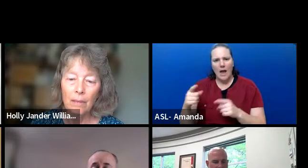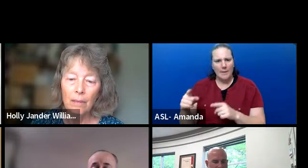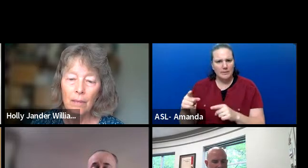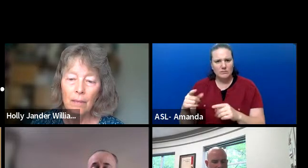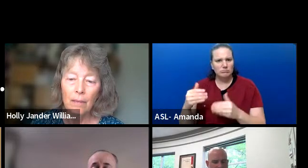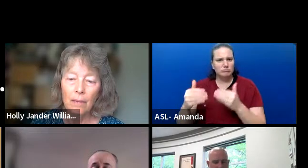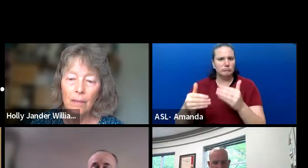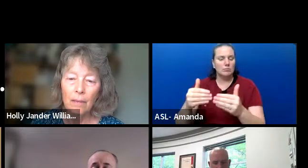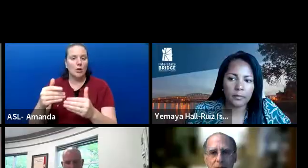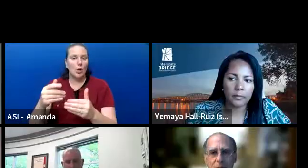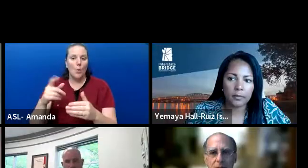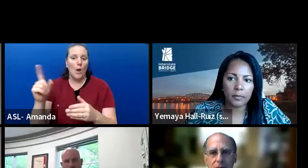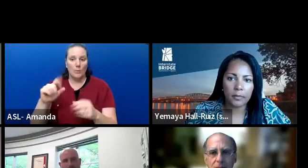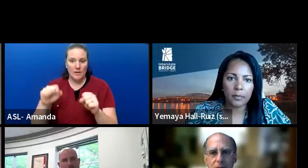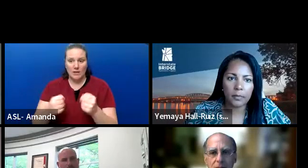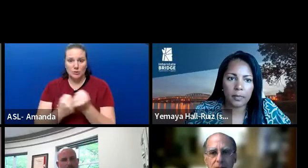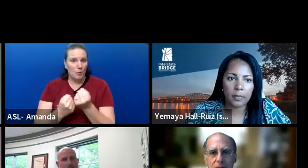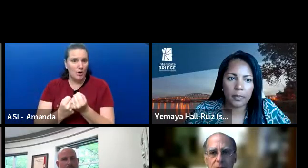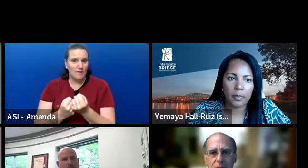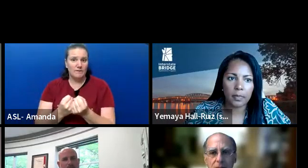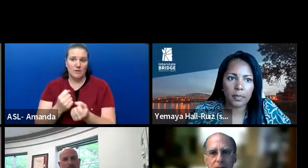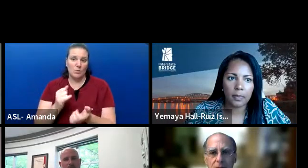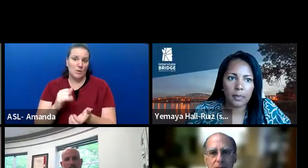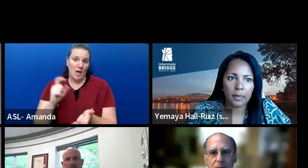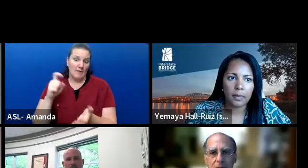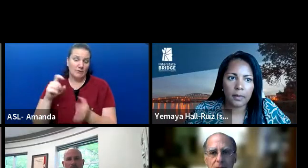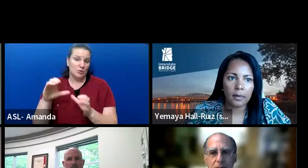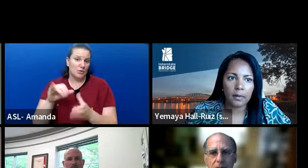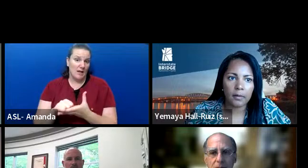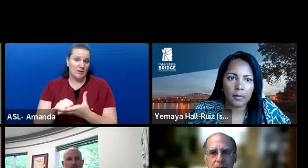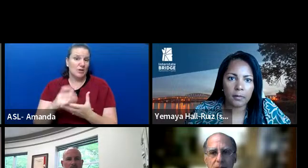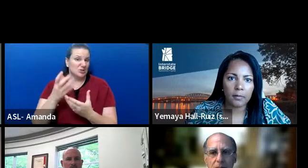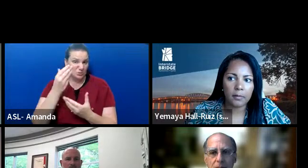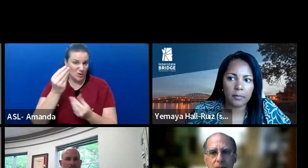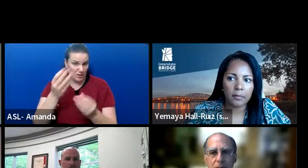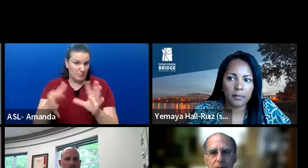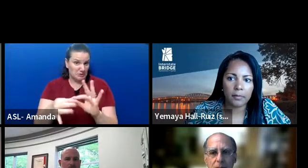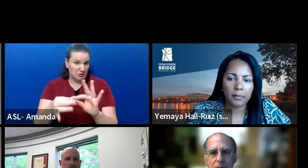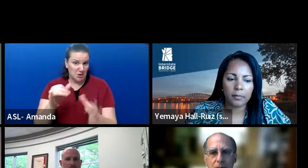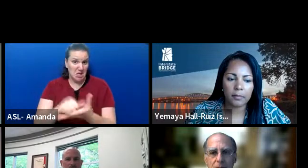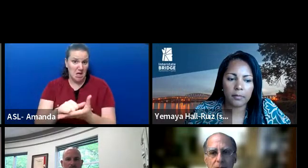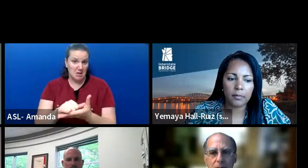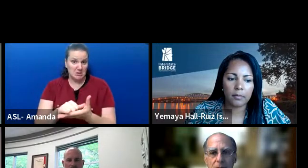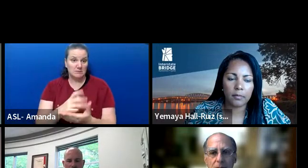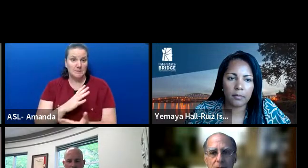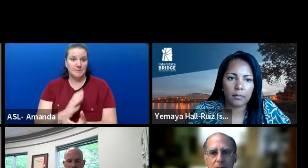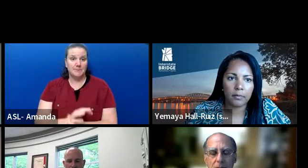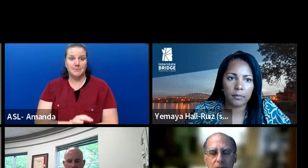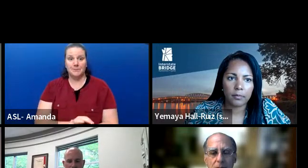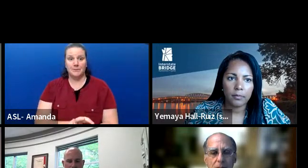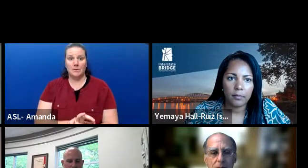or where we could be supportive, we'd be happy to do that. So I just wanted to mention that. Thank you very much.